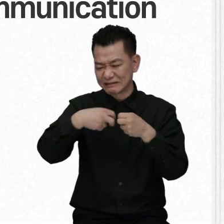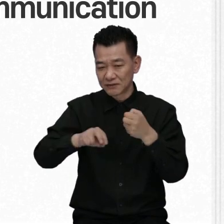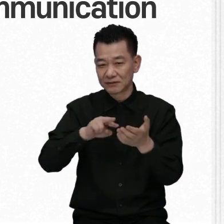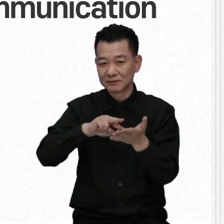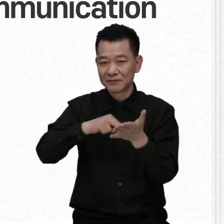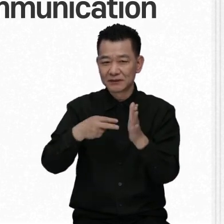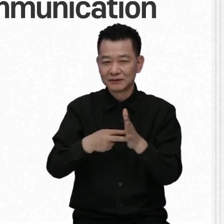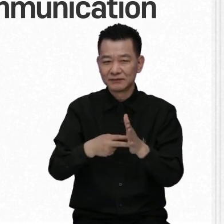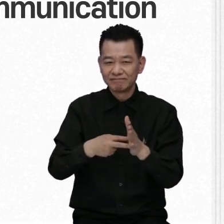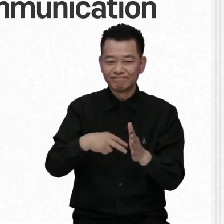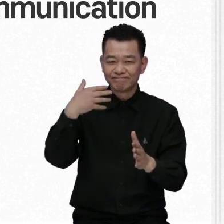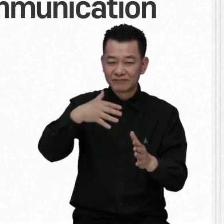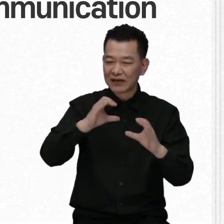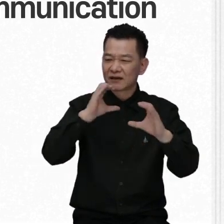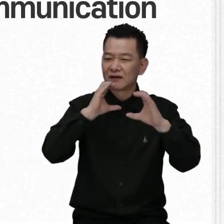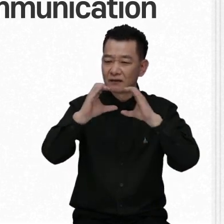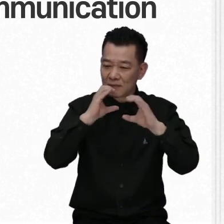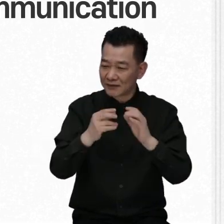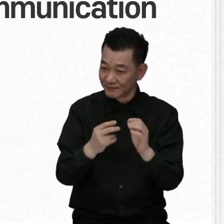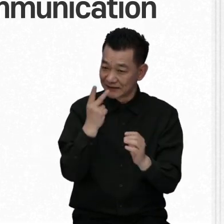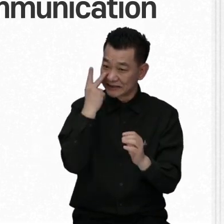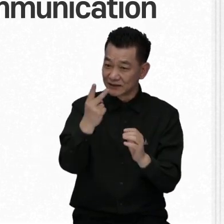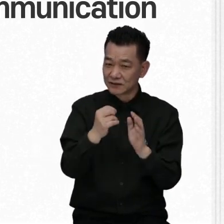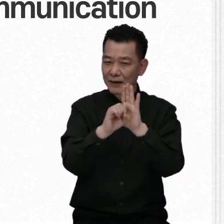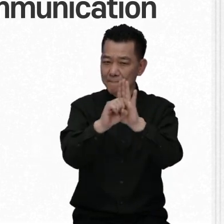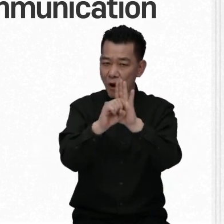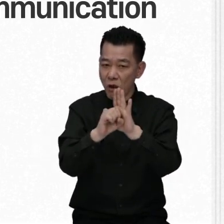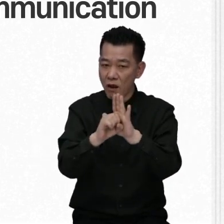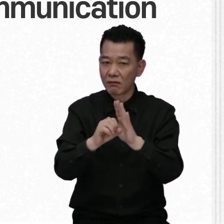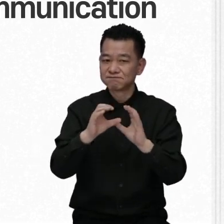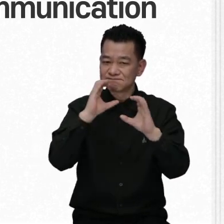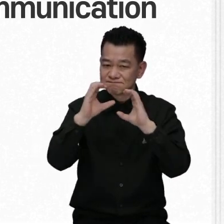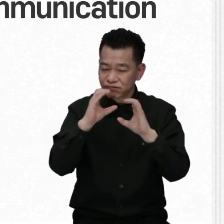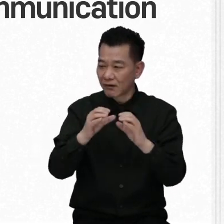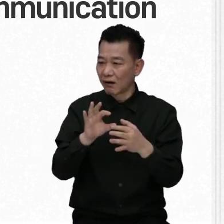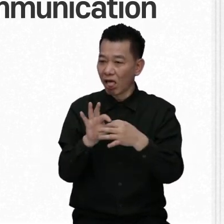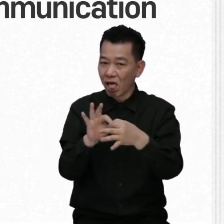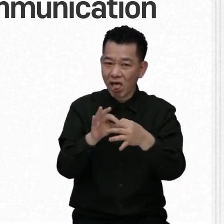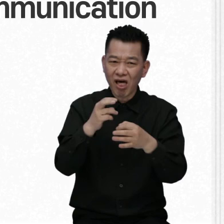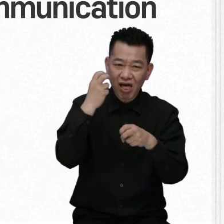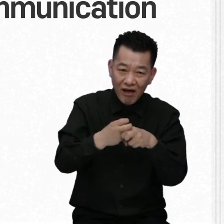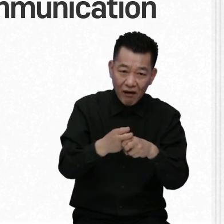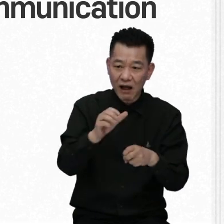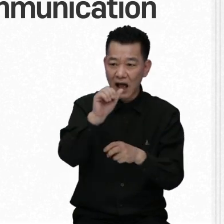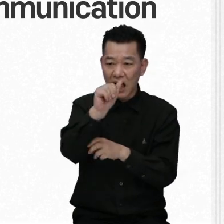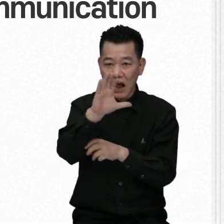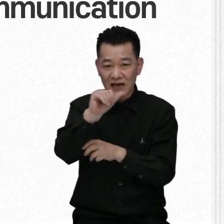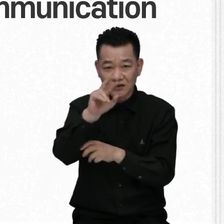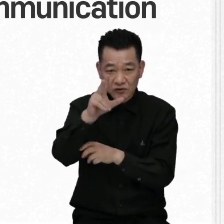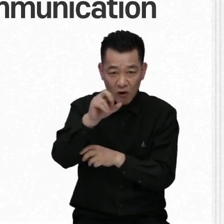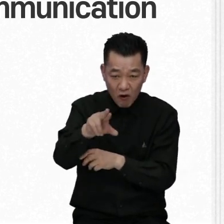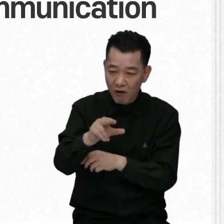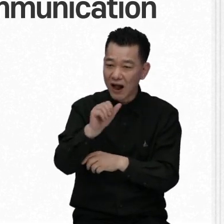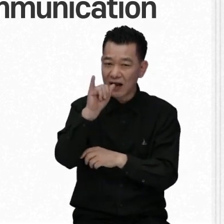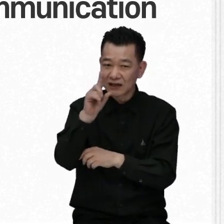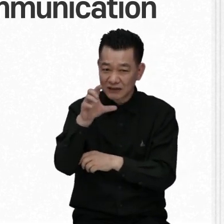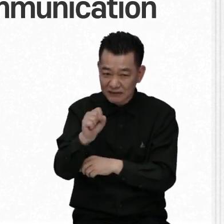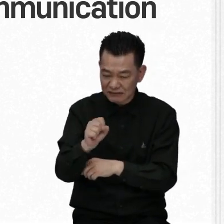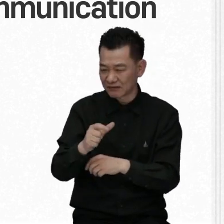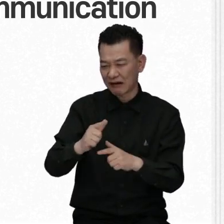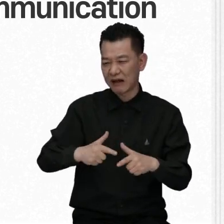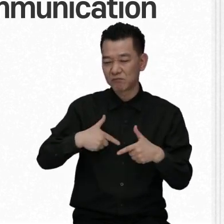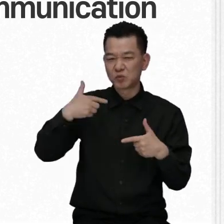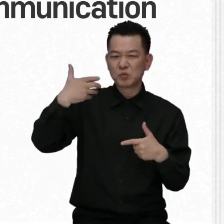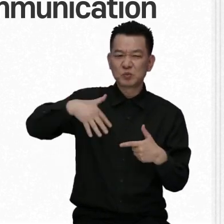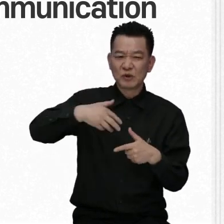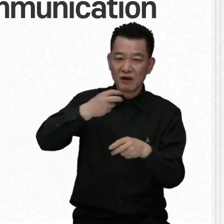basic social functions, such as movement, relationship, and communication due to cancer, AIDS, etc., are